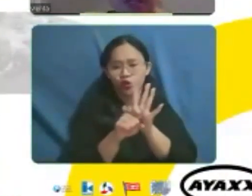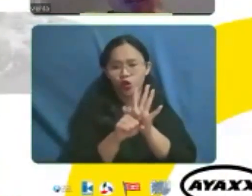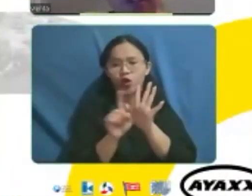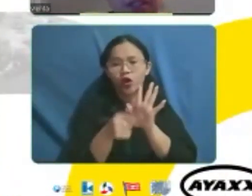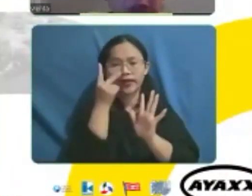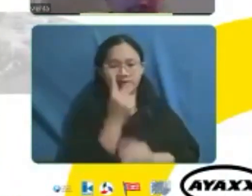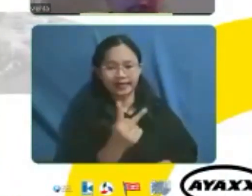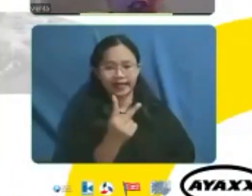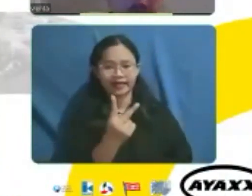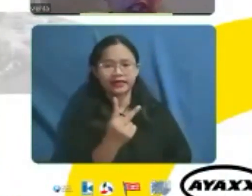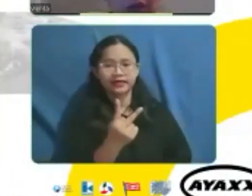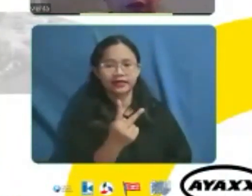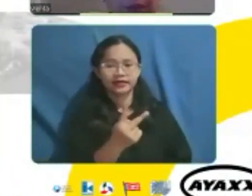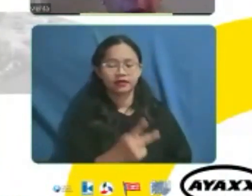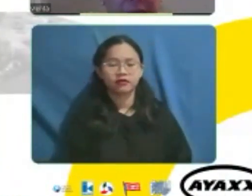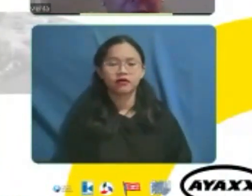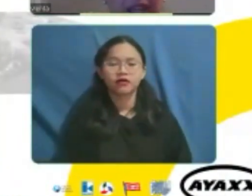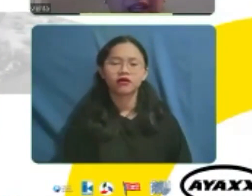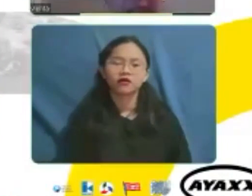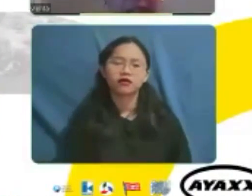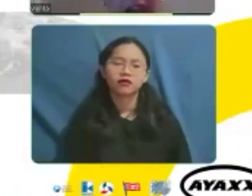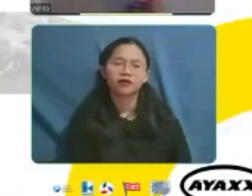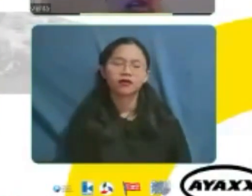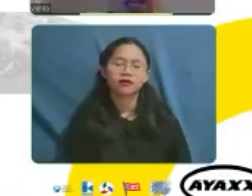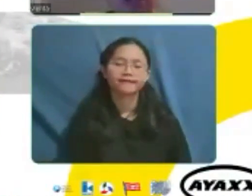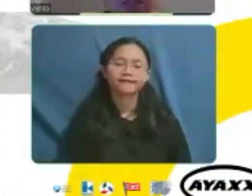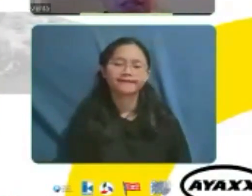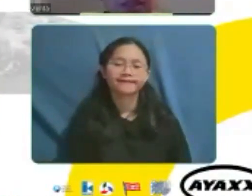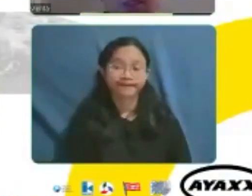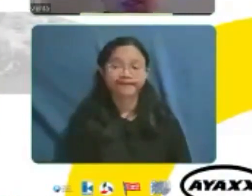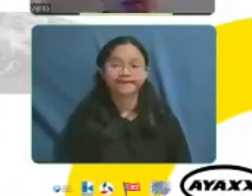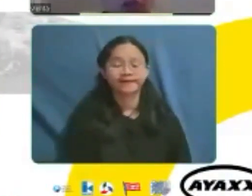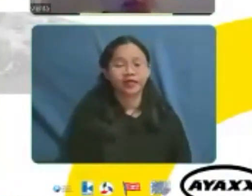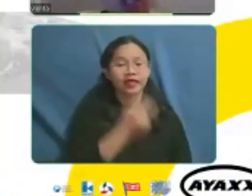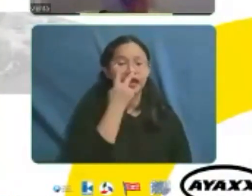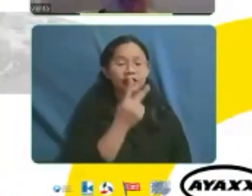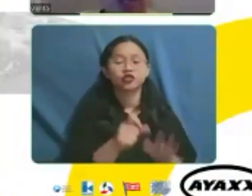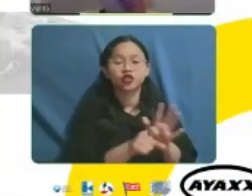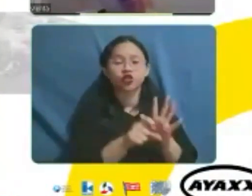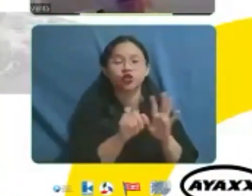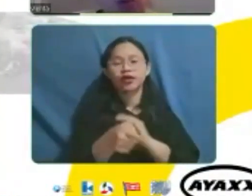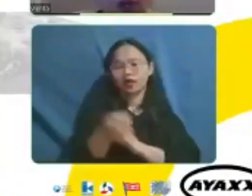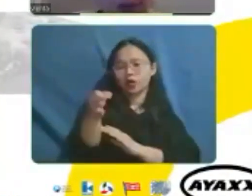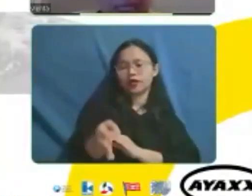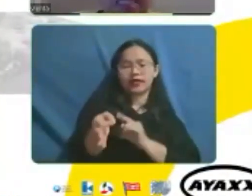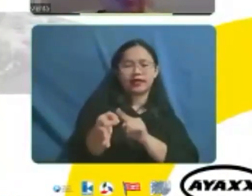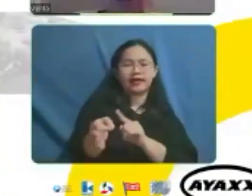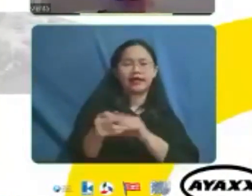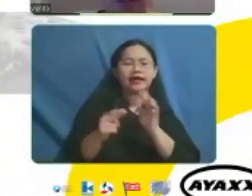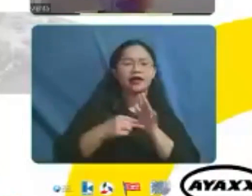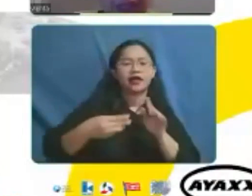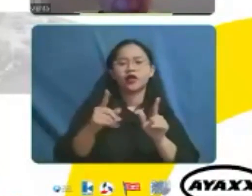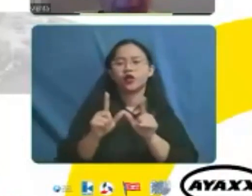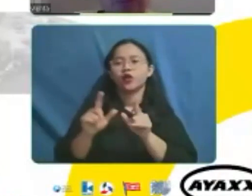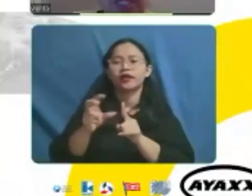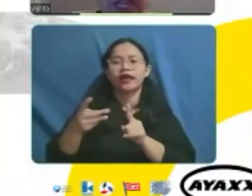that kind of illustrates the situation from New Delhi in India. And you can see that these are two children who are residents of